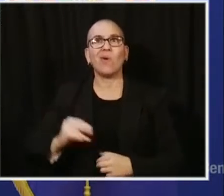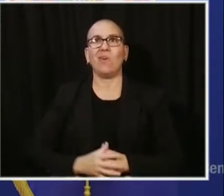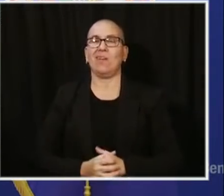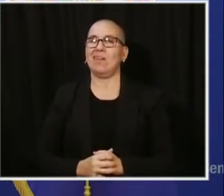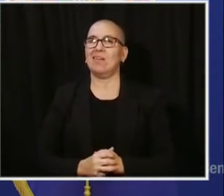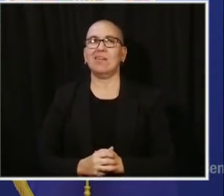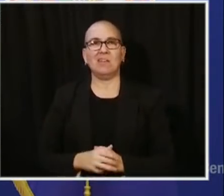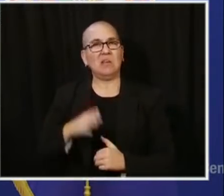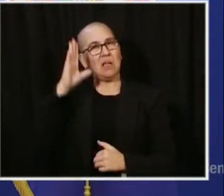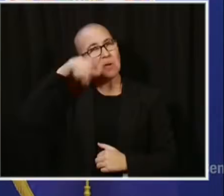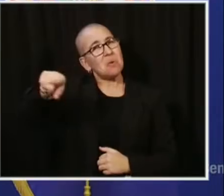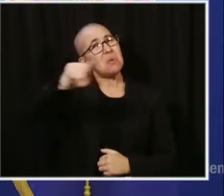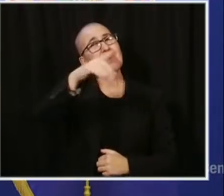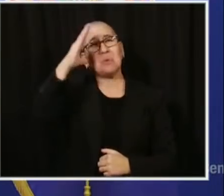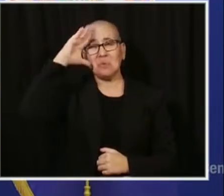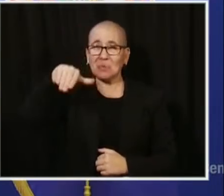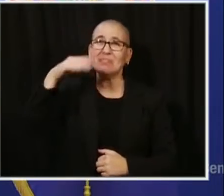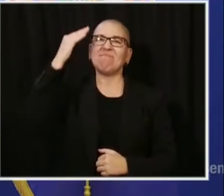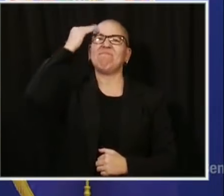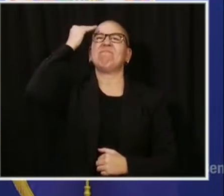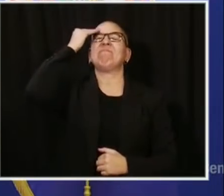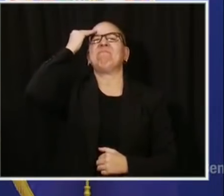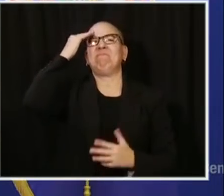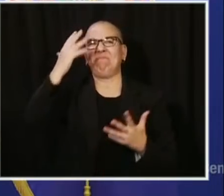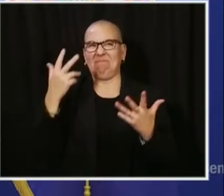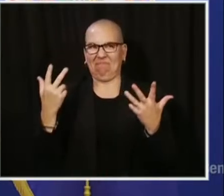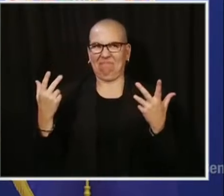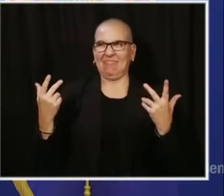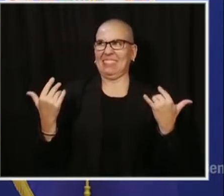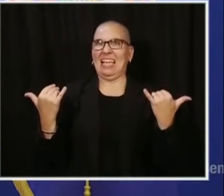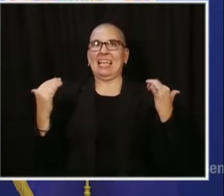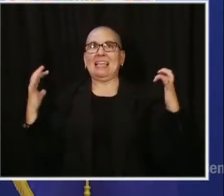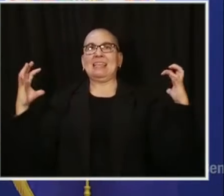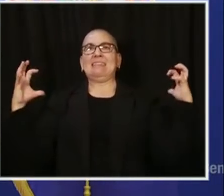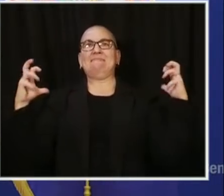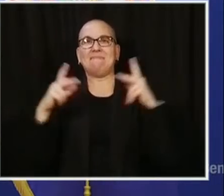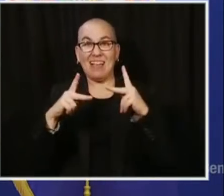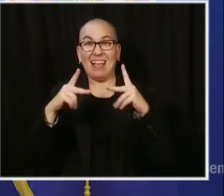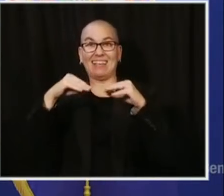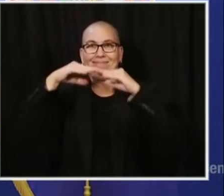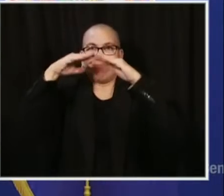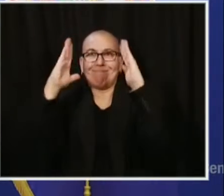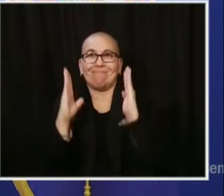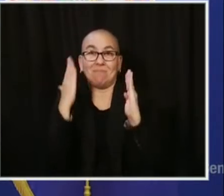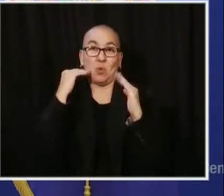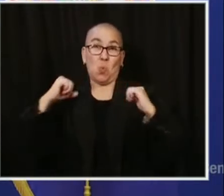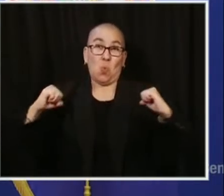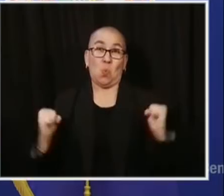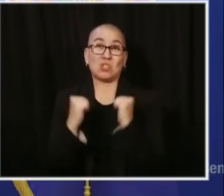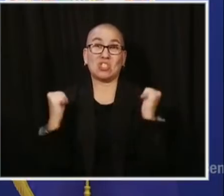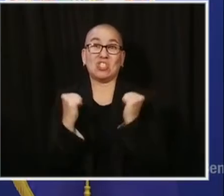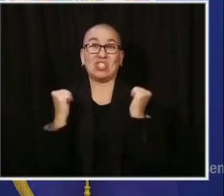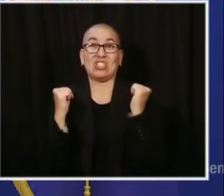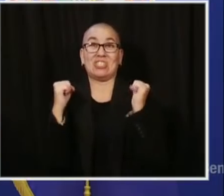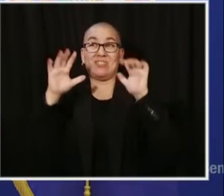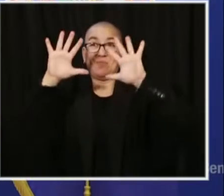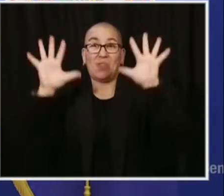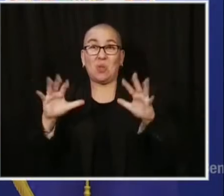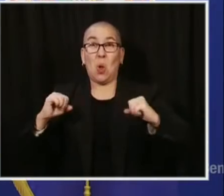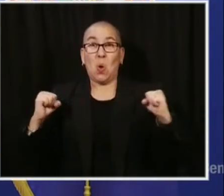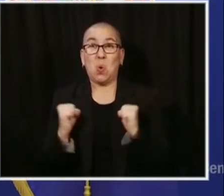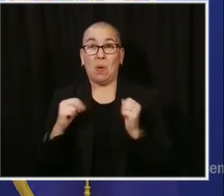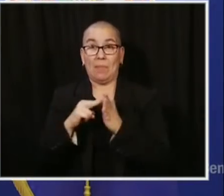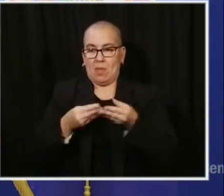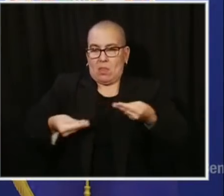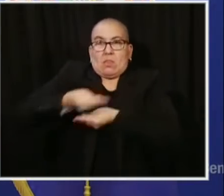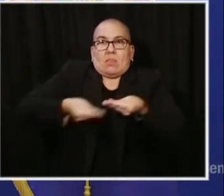is as we started to move back inside, we started to see the spread happen more. And as Chris Erzman, our infectious disease director, reminds